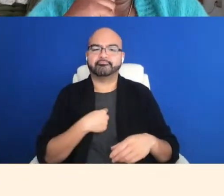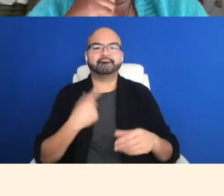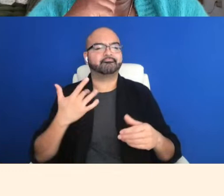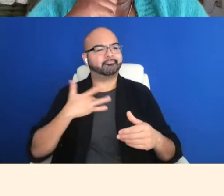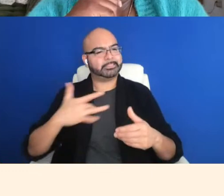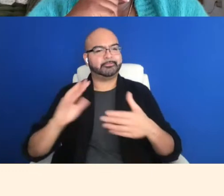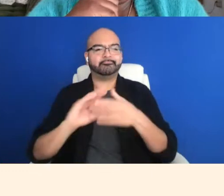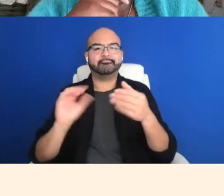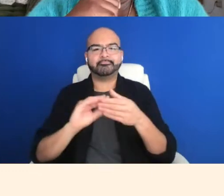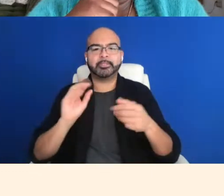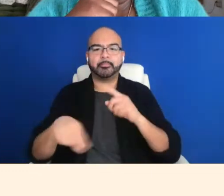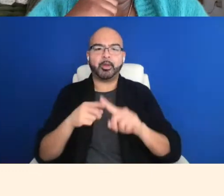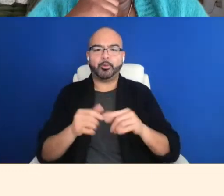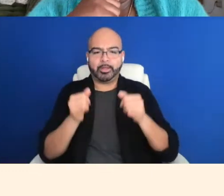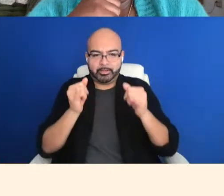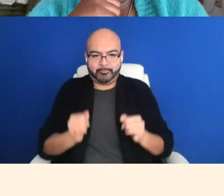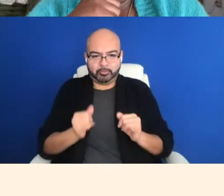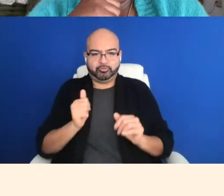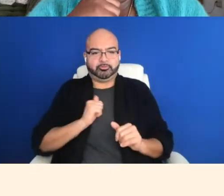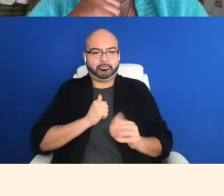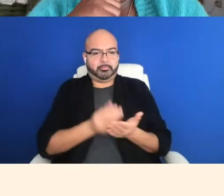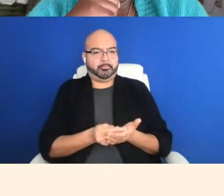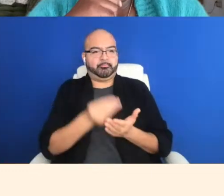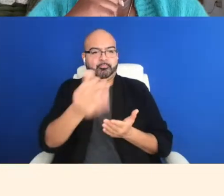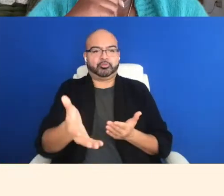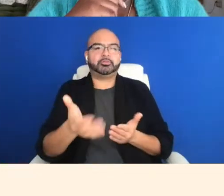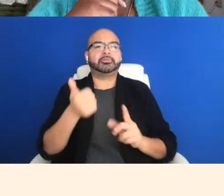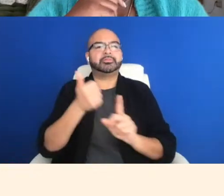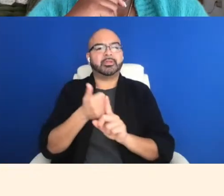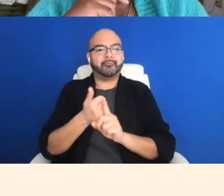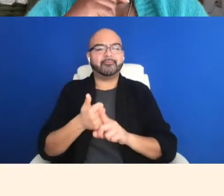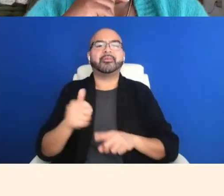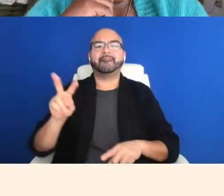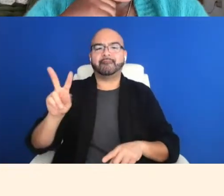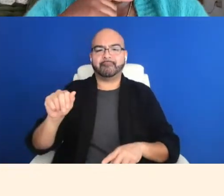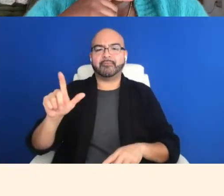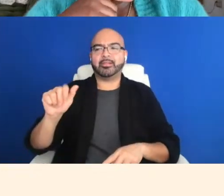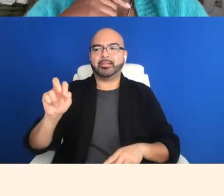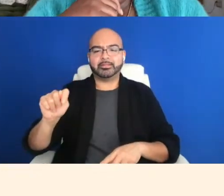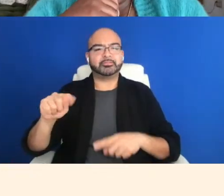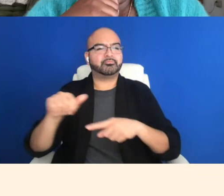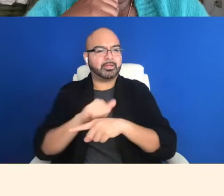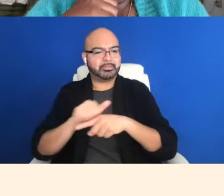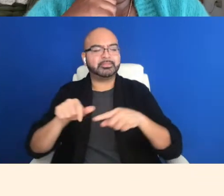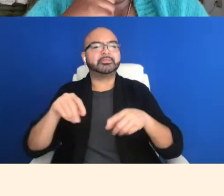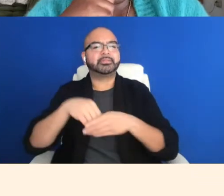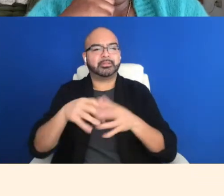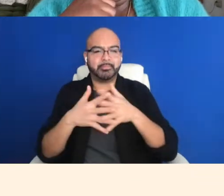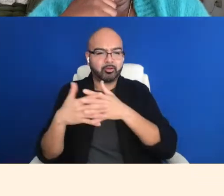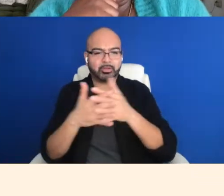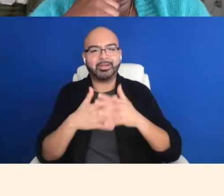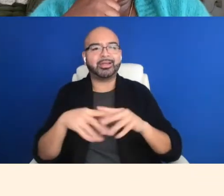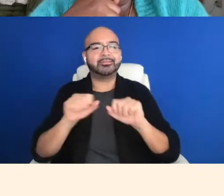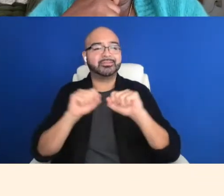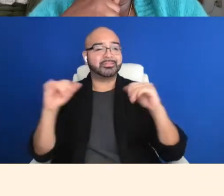attainment being a valent practice in American society. And actually, it's